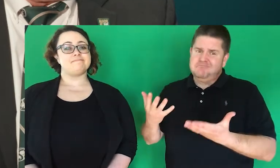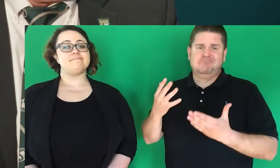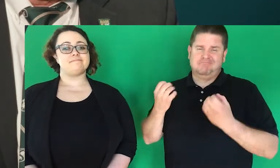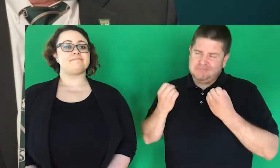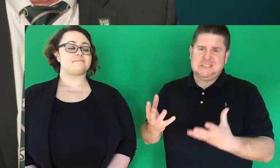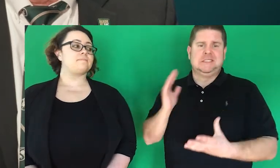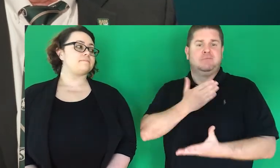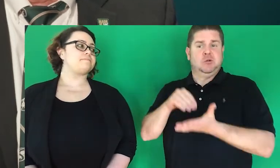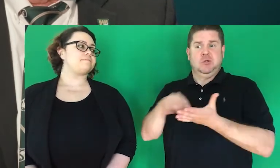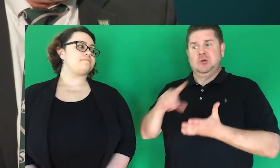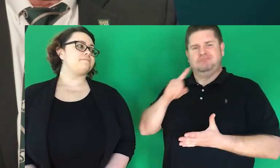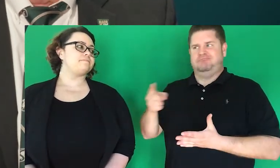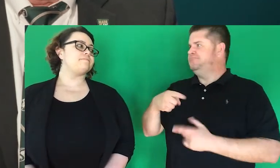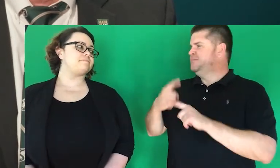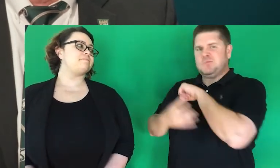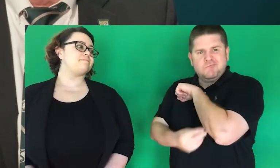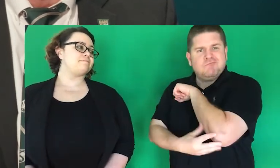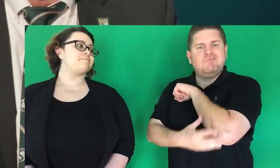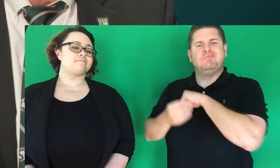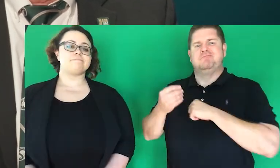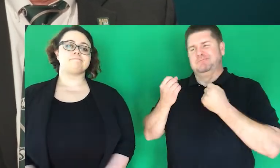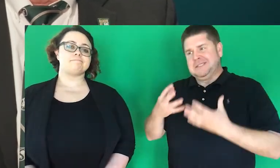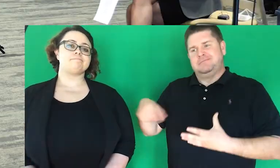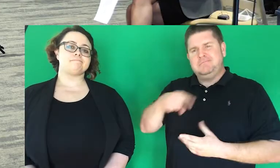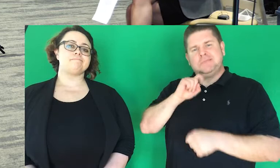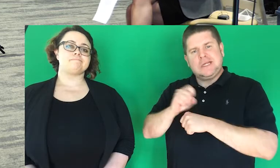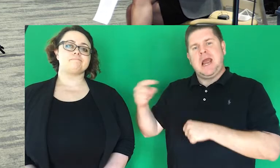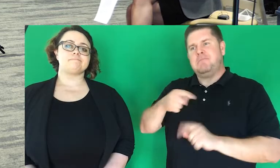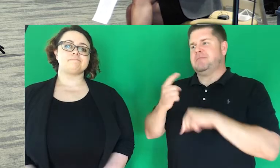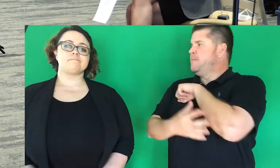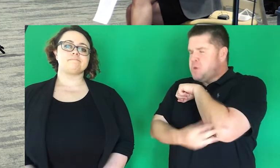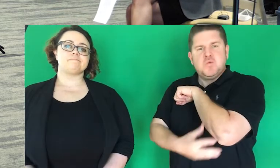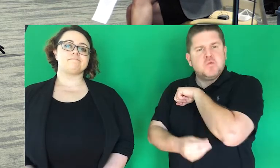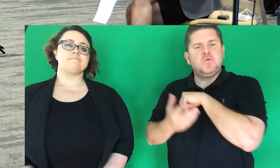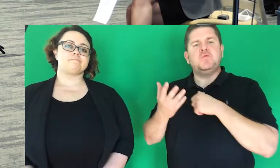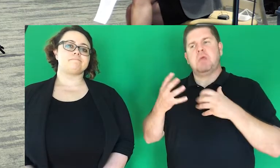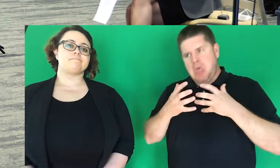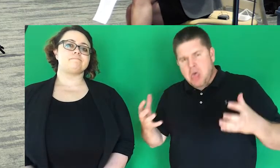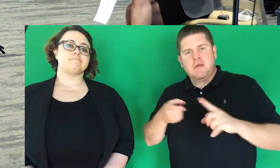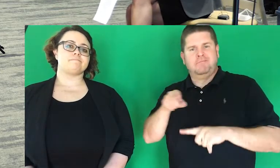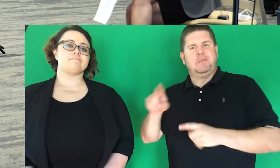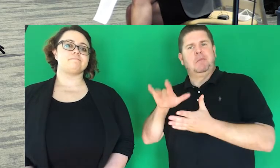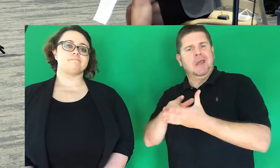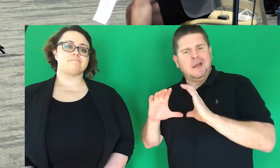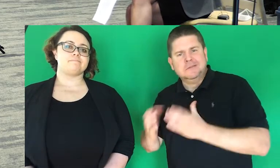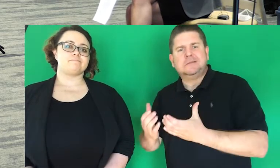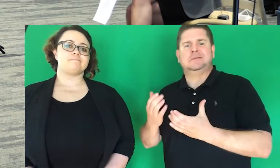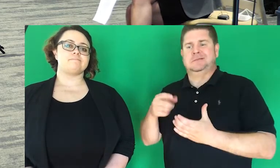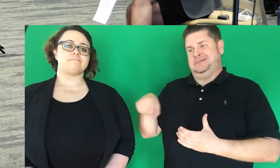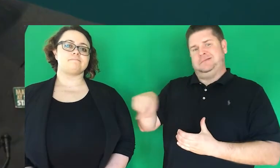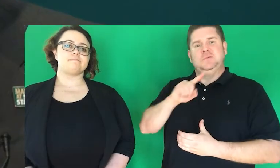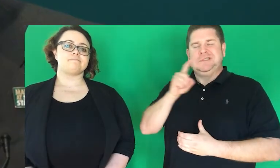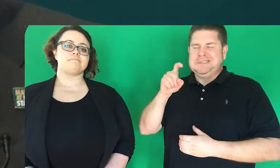because a lot of our students come from poverty. A lot of them come from poor, and a lot of them from middle